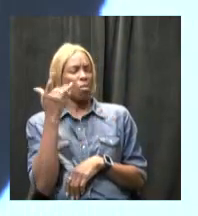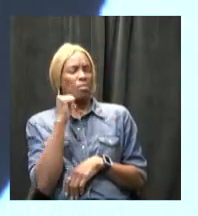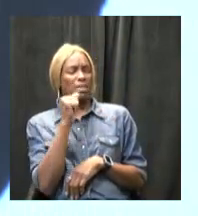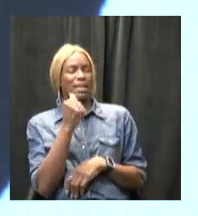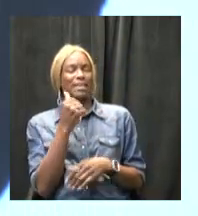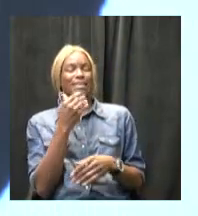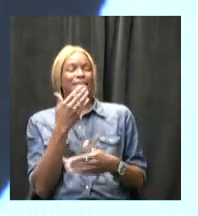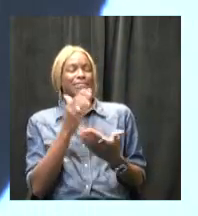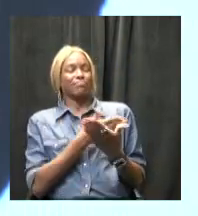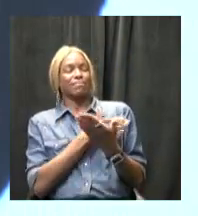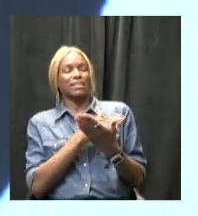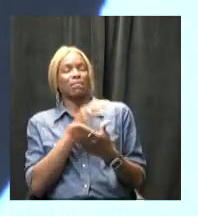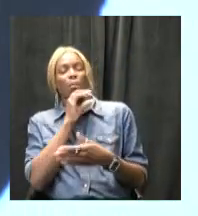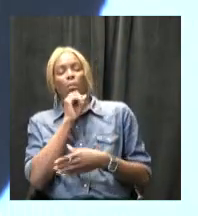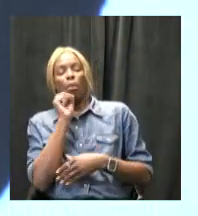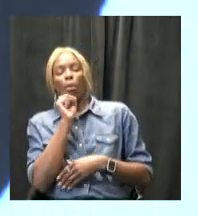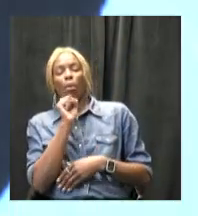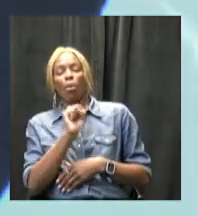hymns?